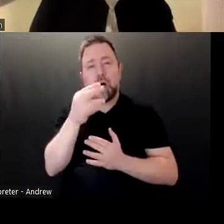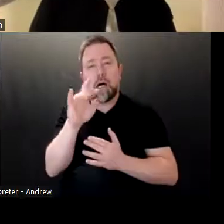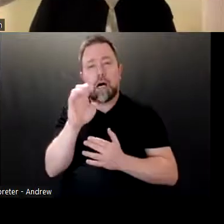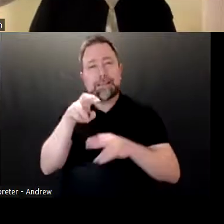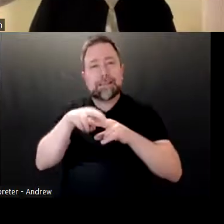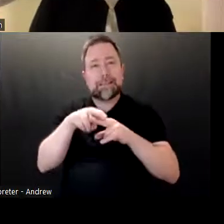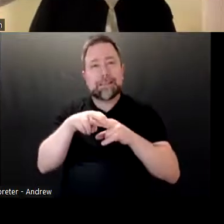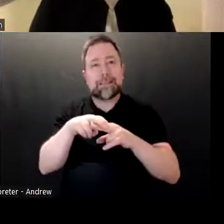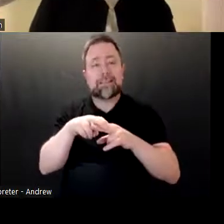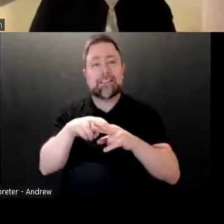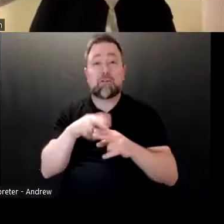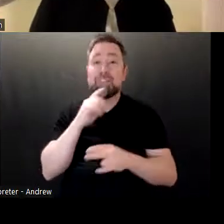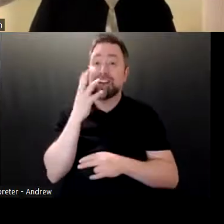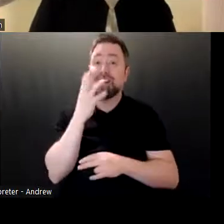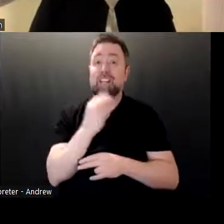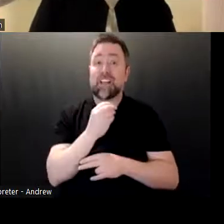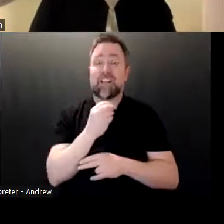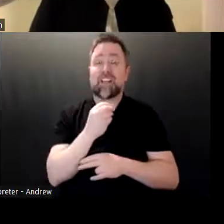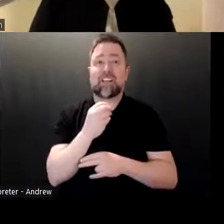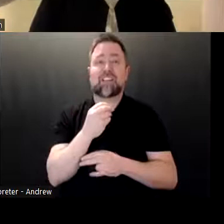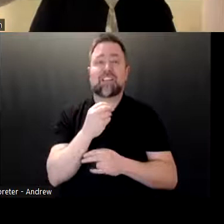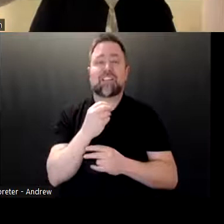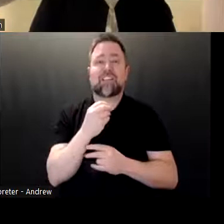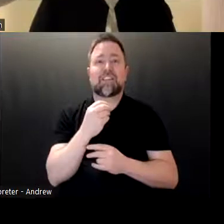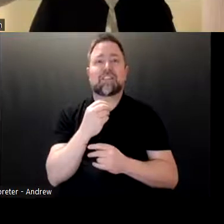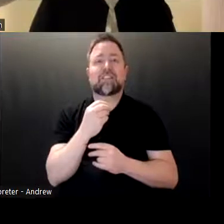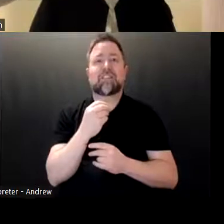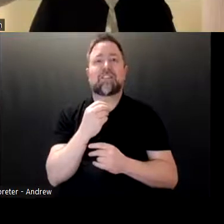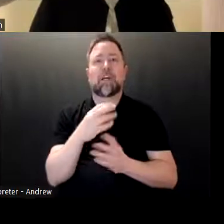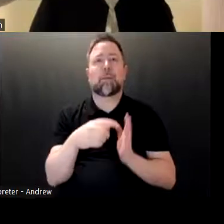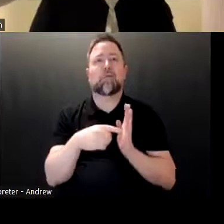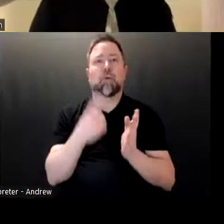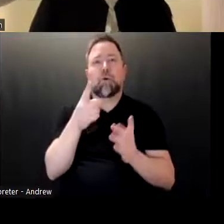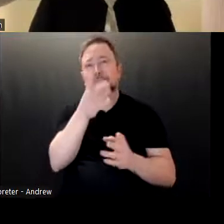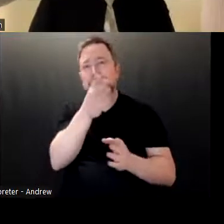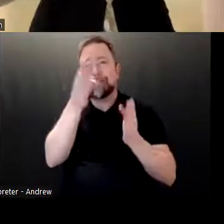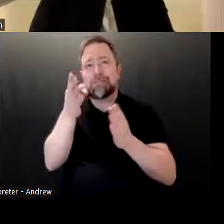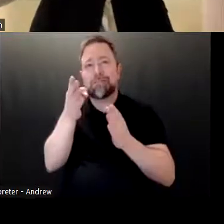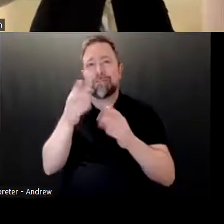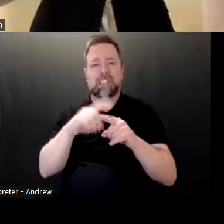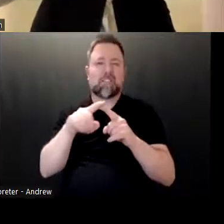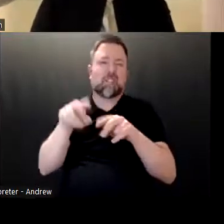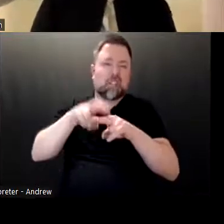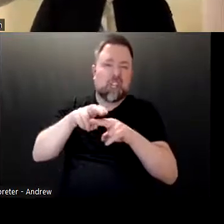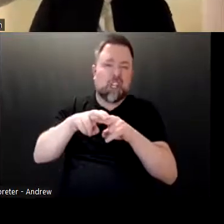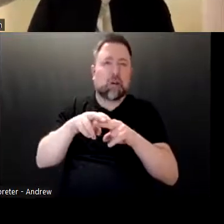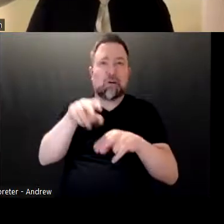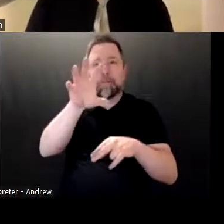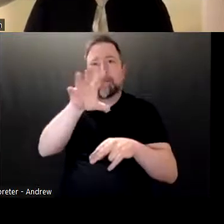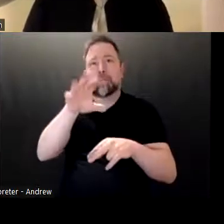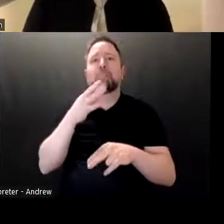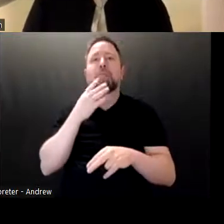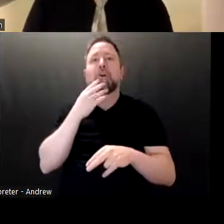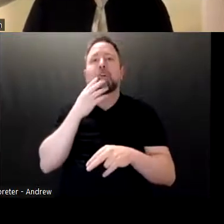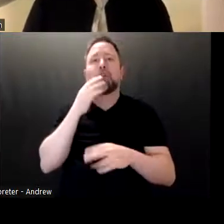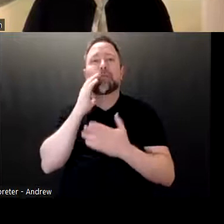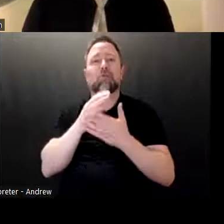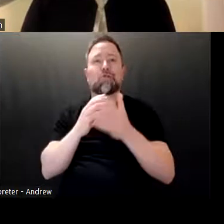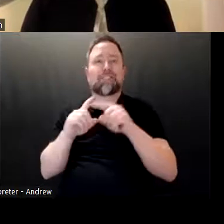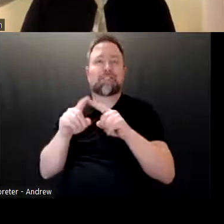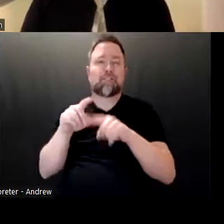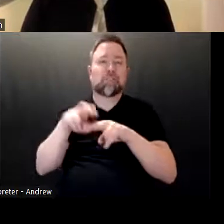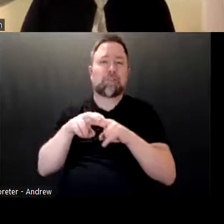is the dining set. Although we have one iteration of those chairs, we don't have those specific chairs. And one thing that was